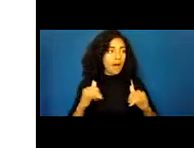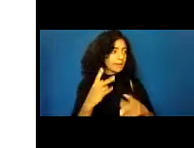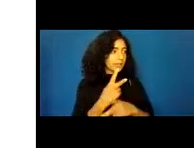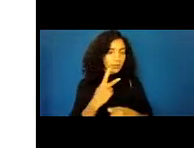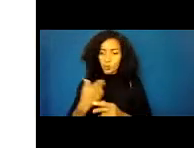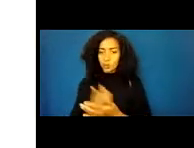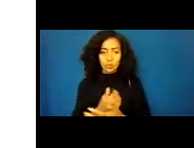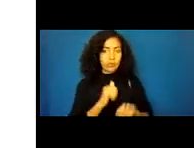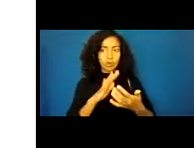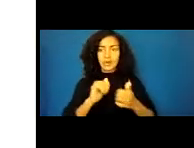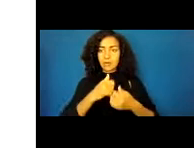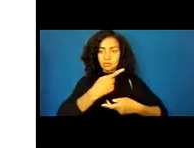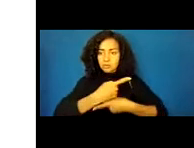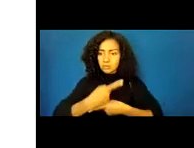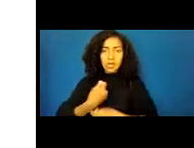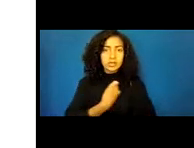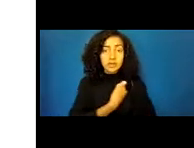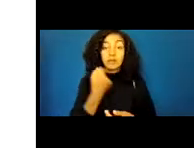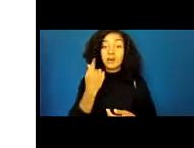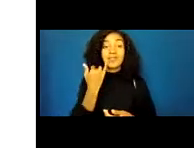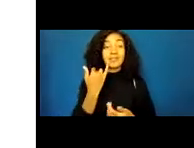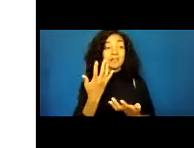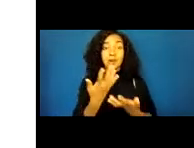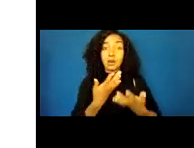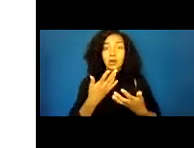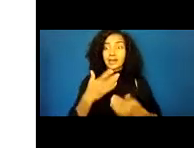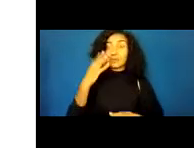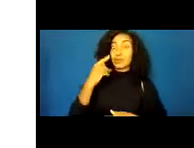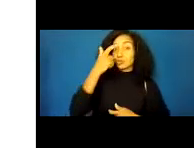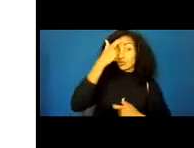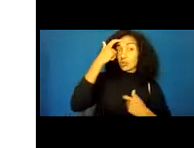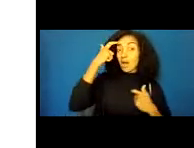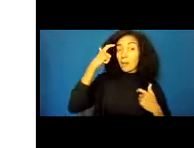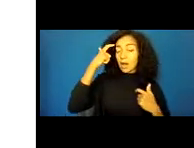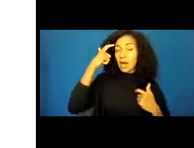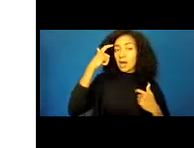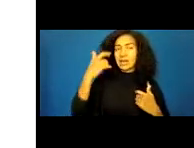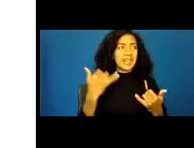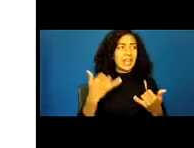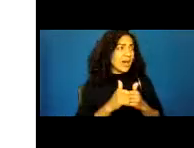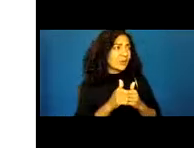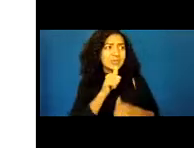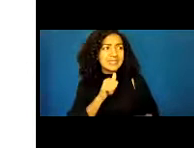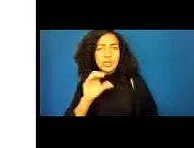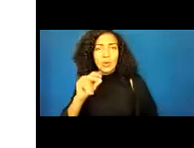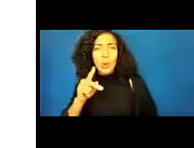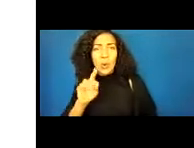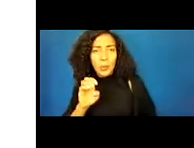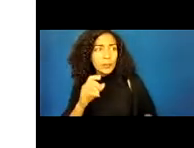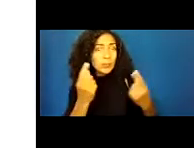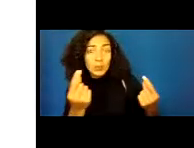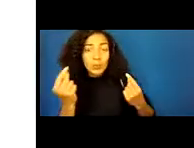And if we don't have good coping skills because of the trauma that's been placed in our lives, how do we help our people?